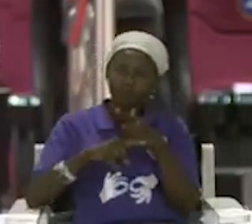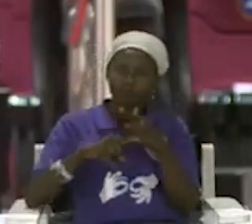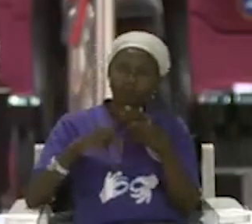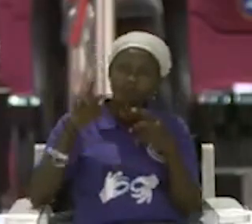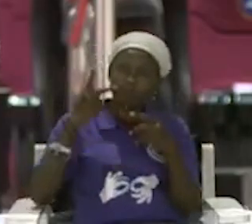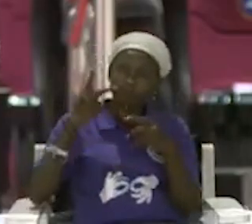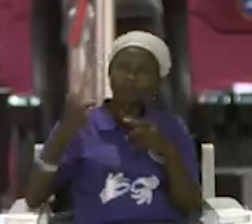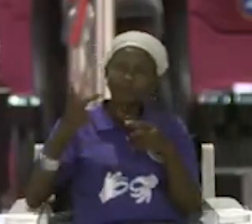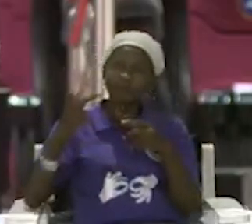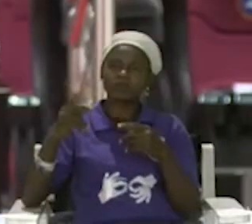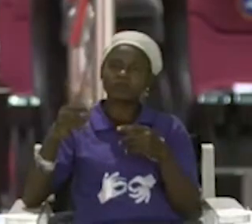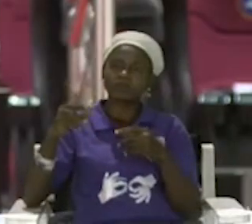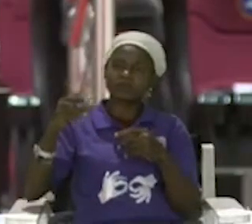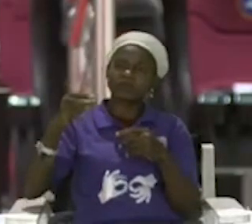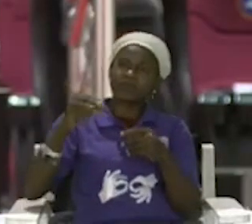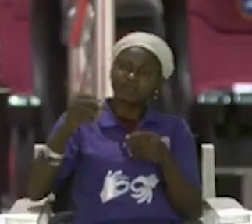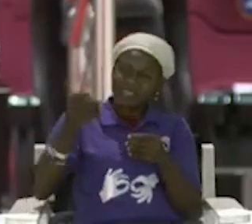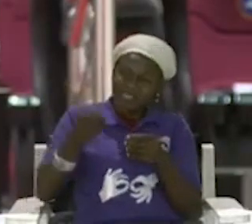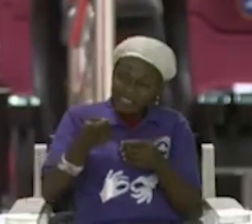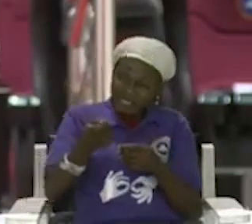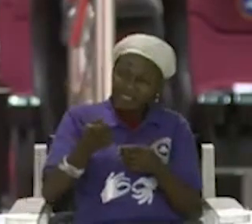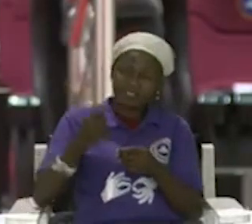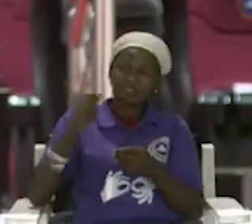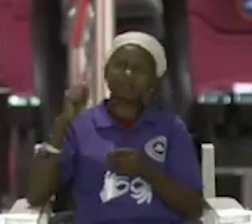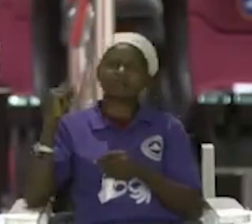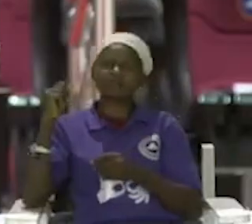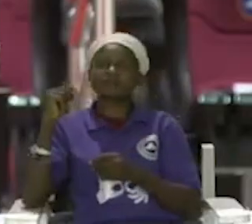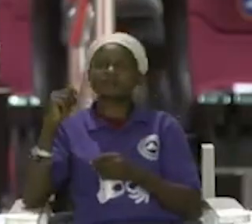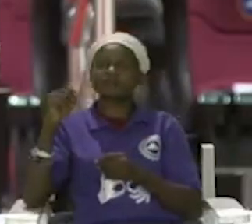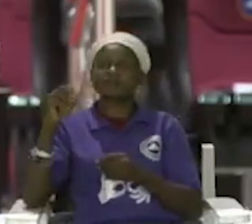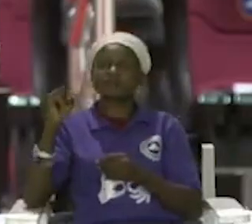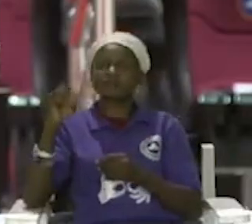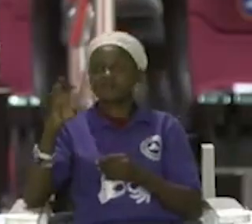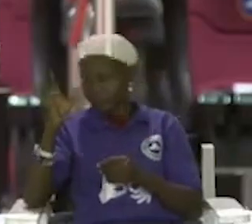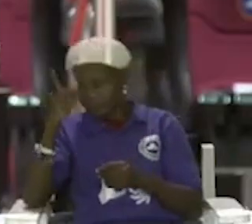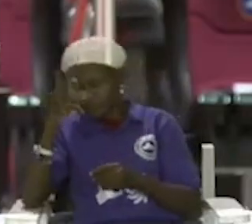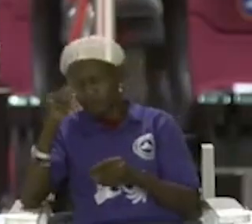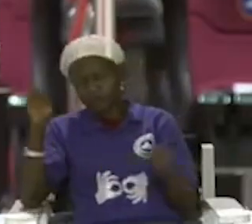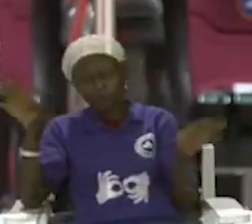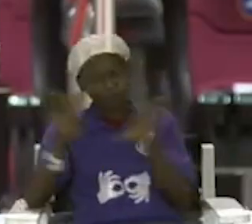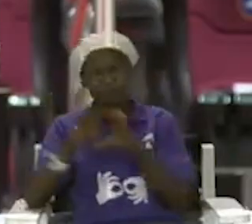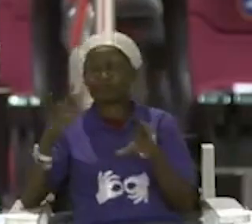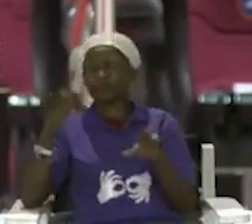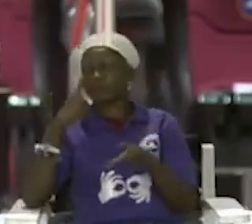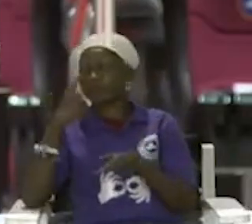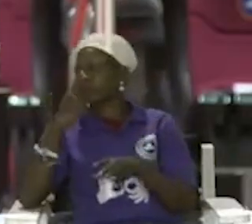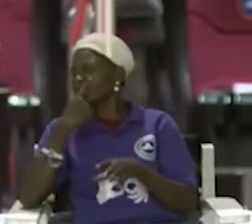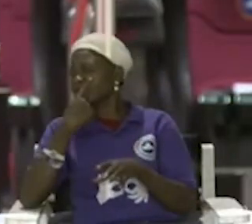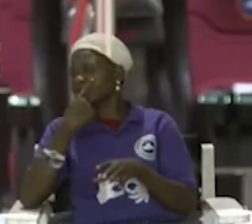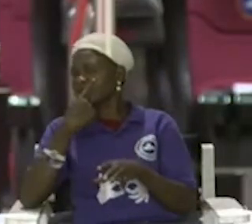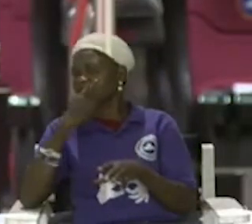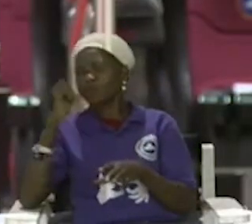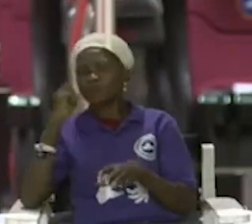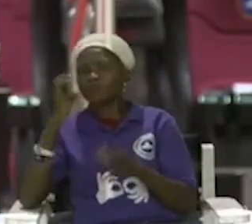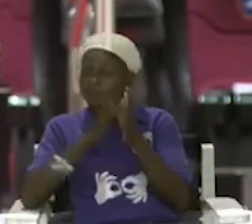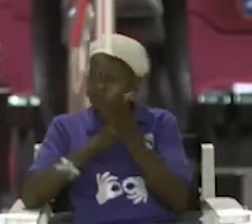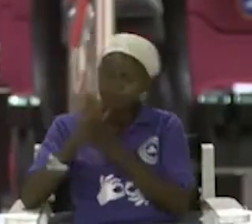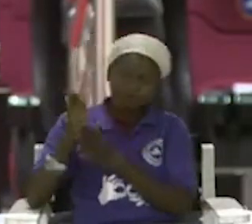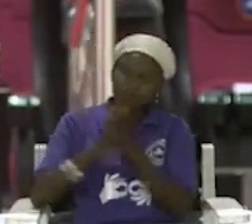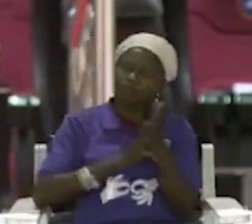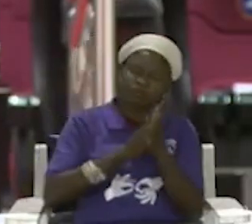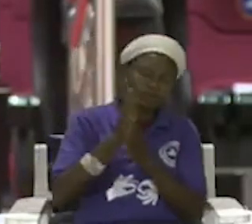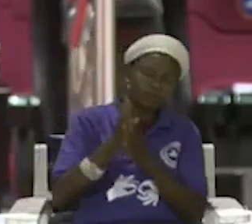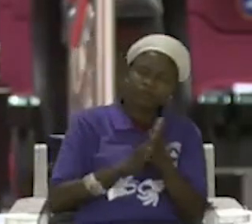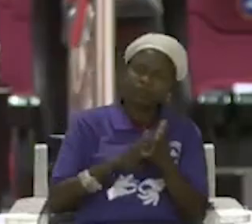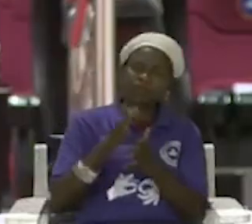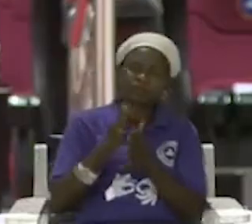see lightly. So I closed my eyes, and of course I was praying. It was a prayer